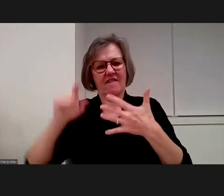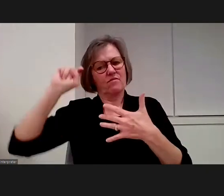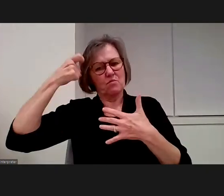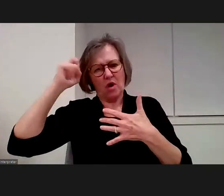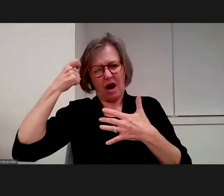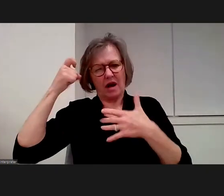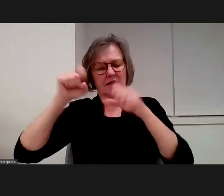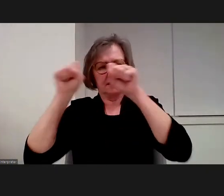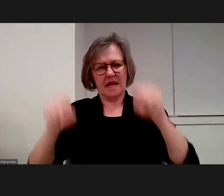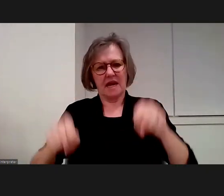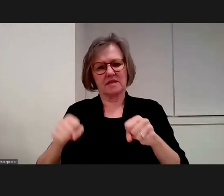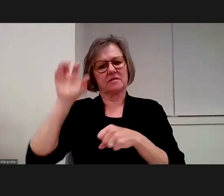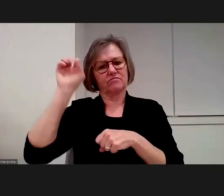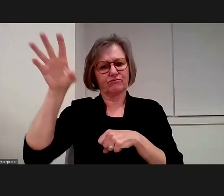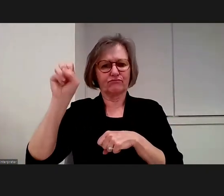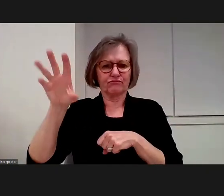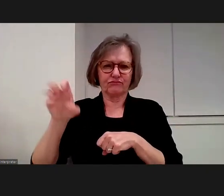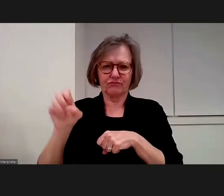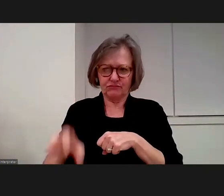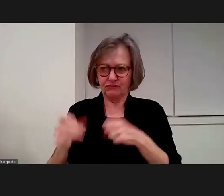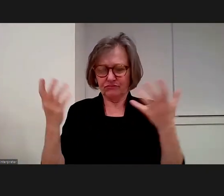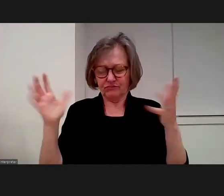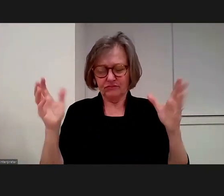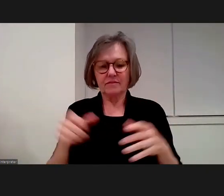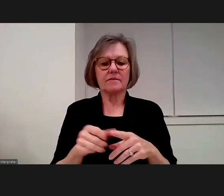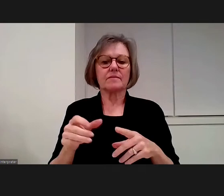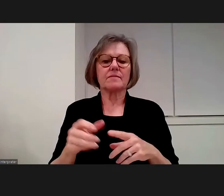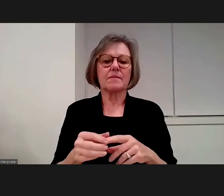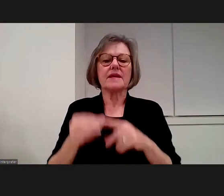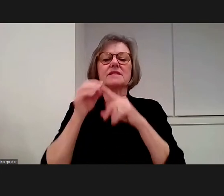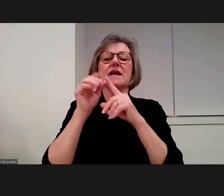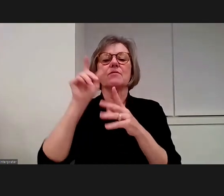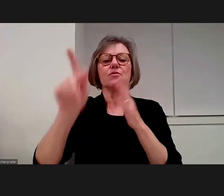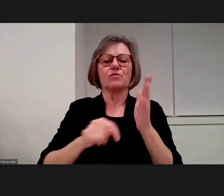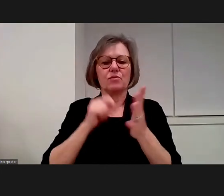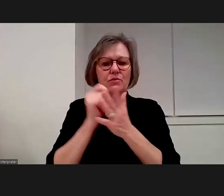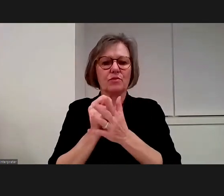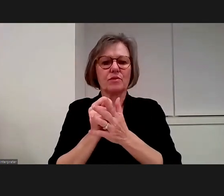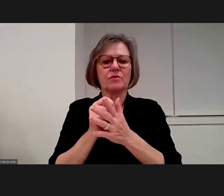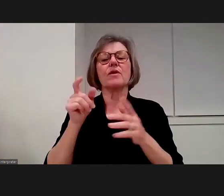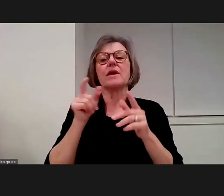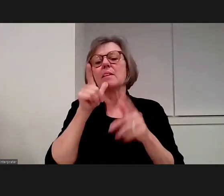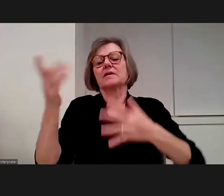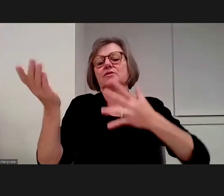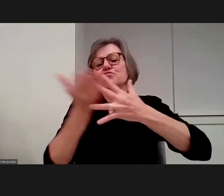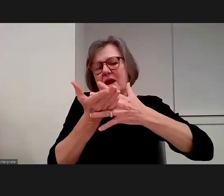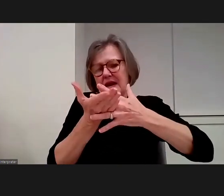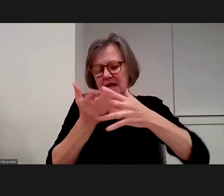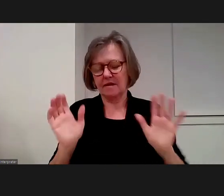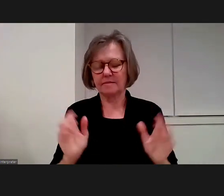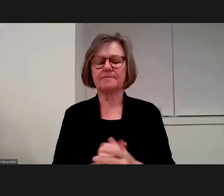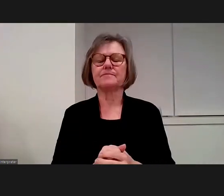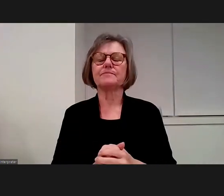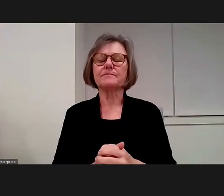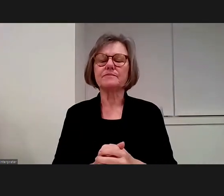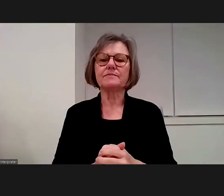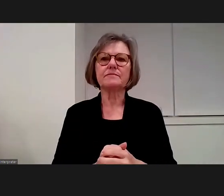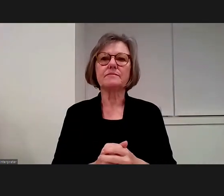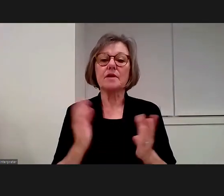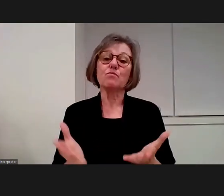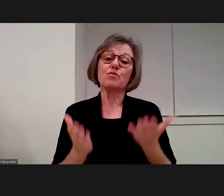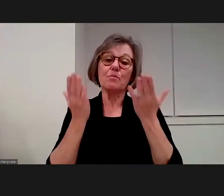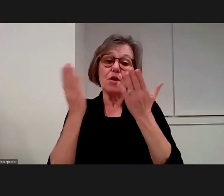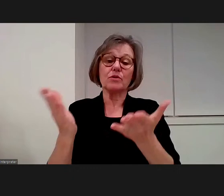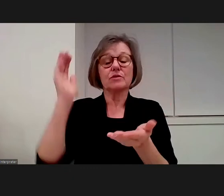stations previously mentioned, except during the period of the station agent lunch breaks. The proposal